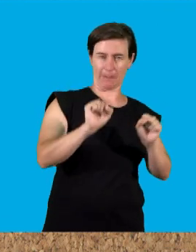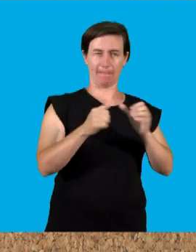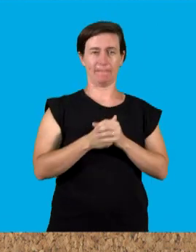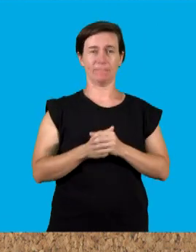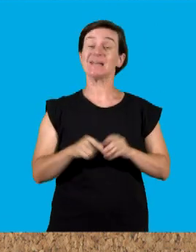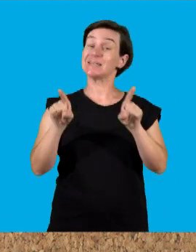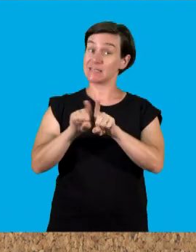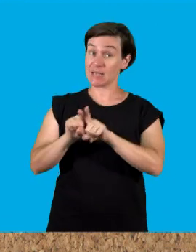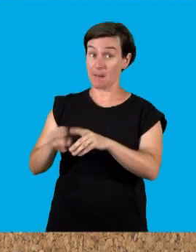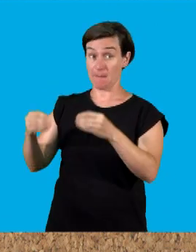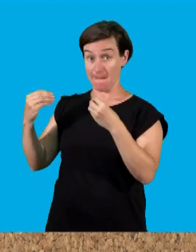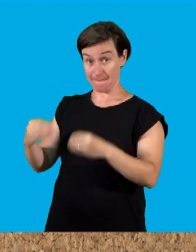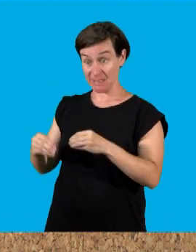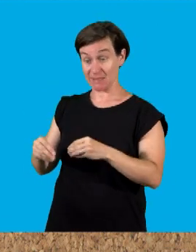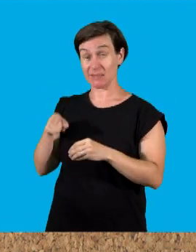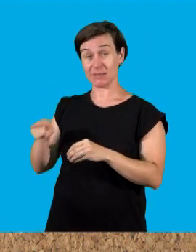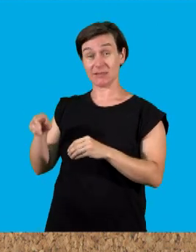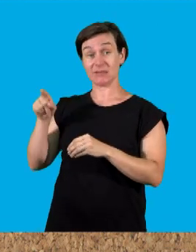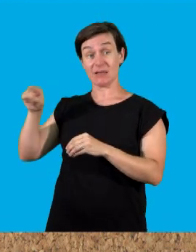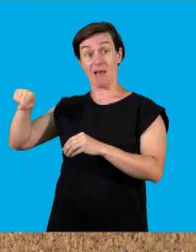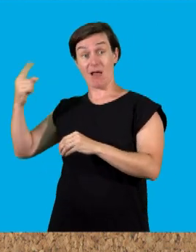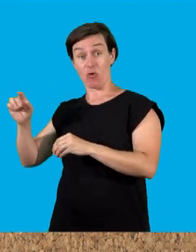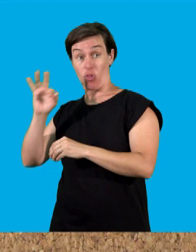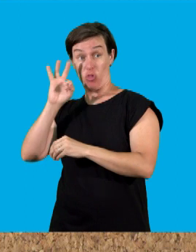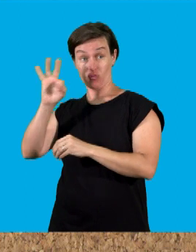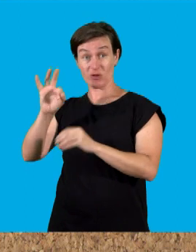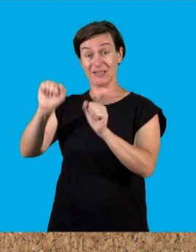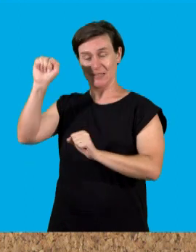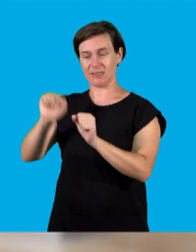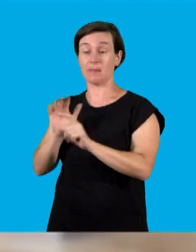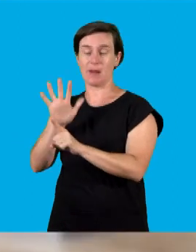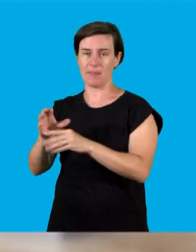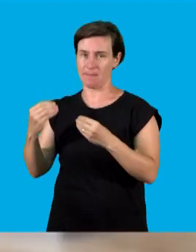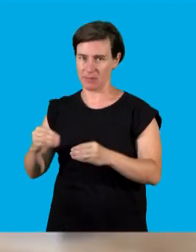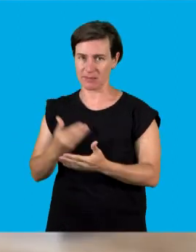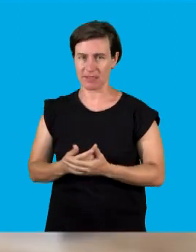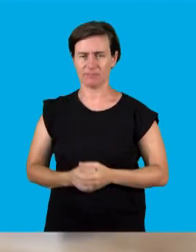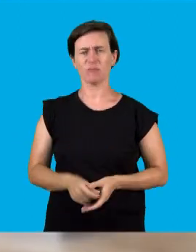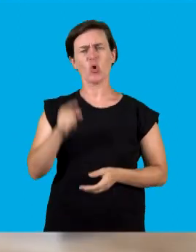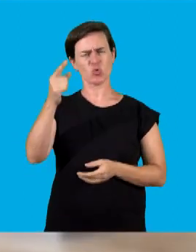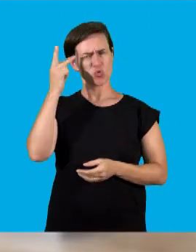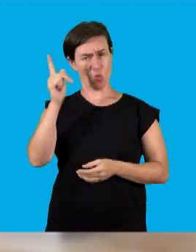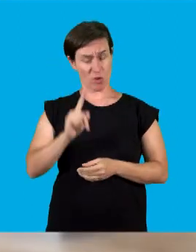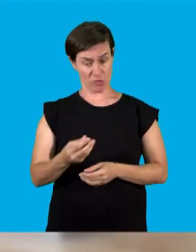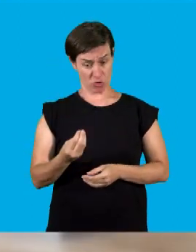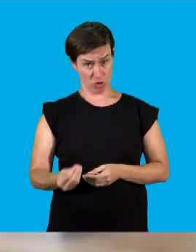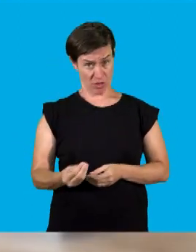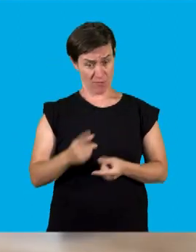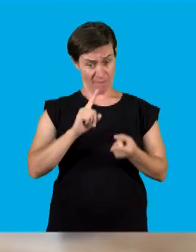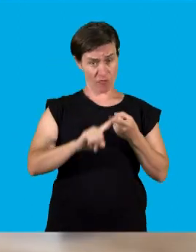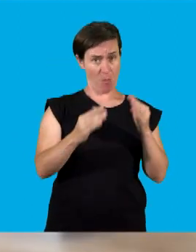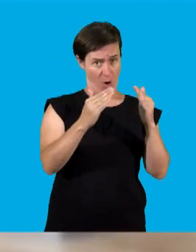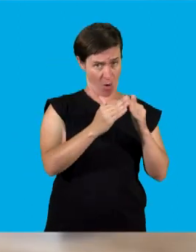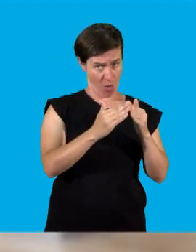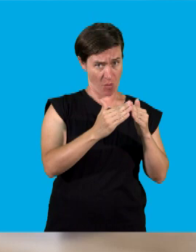it is influenced by 3 interrelated business sectors? We all know that a child comes from a home, which is